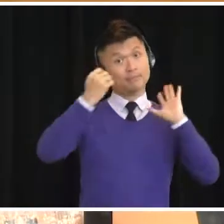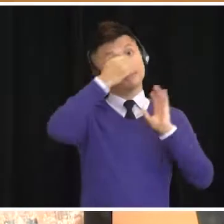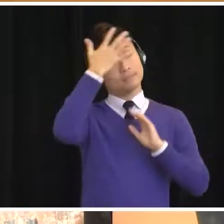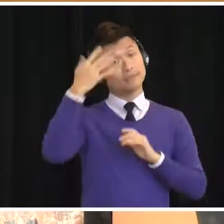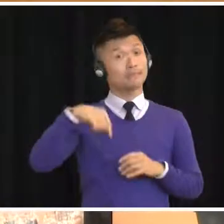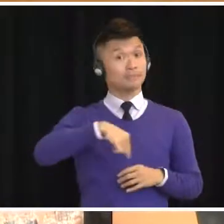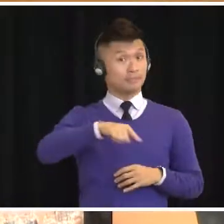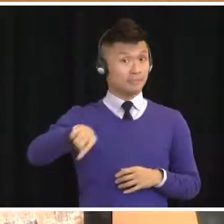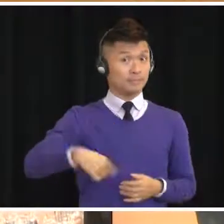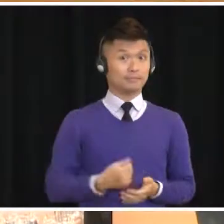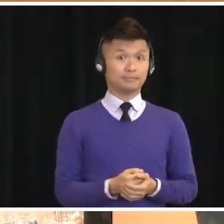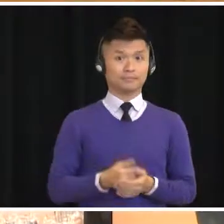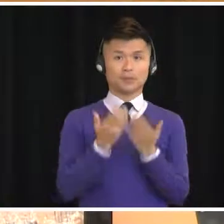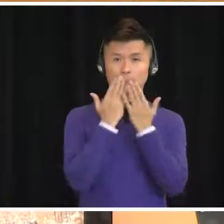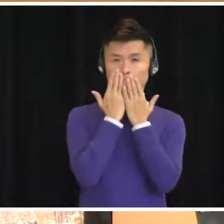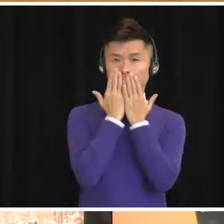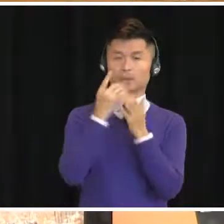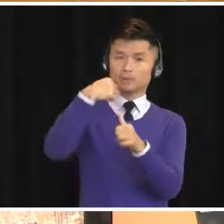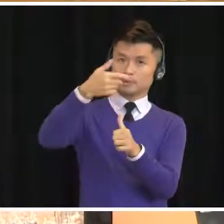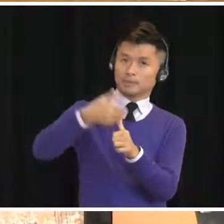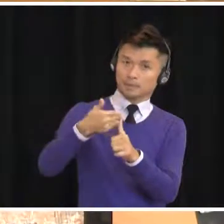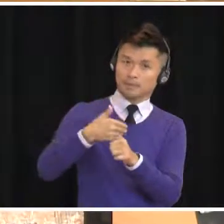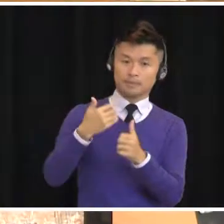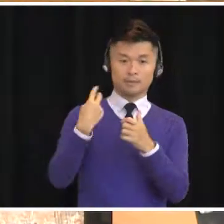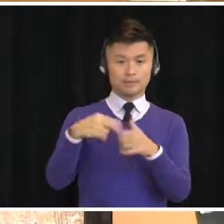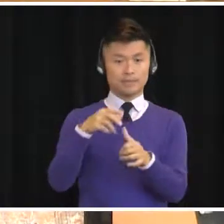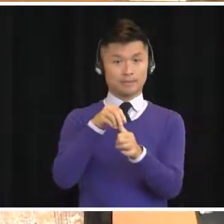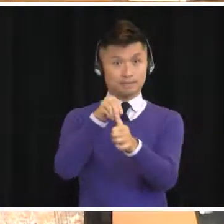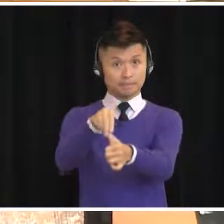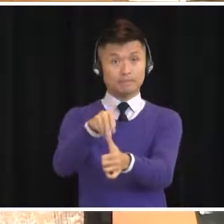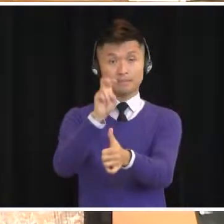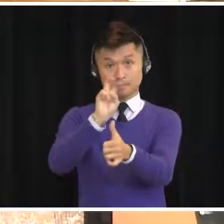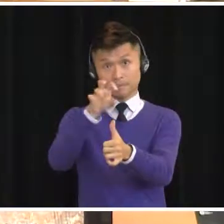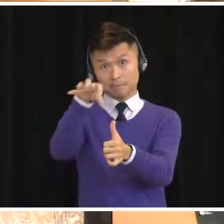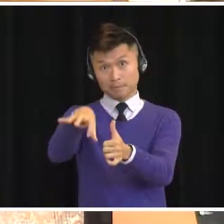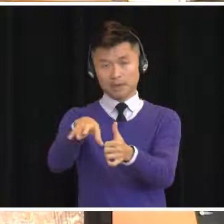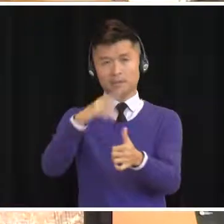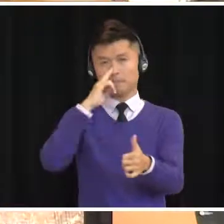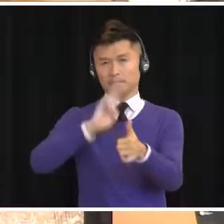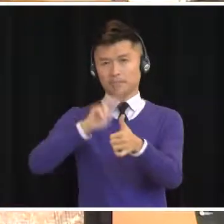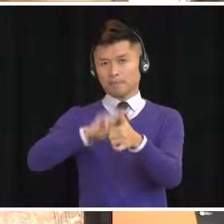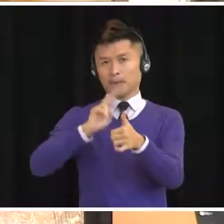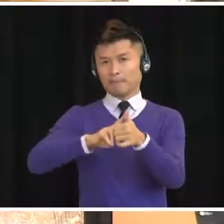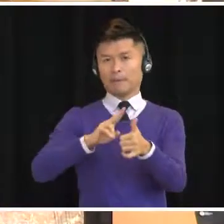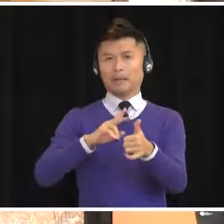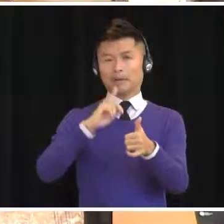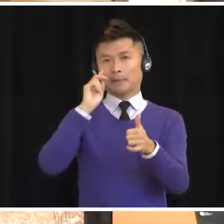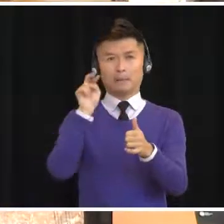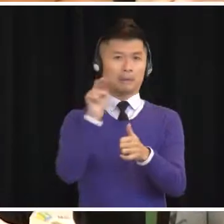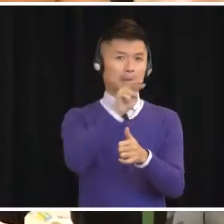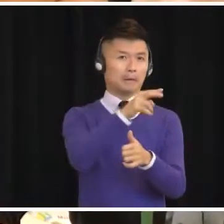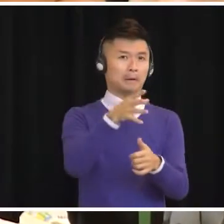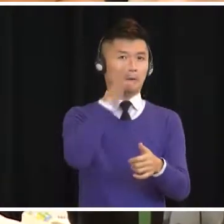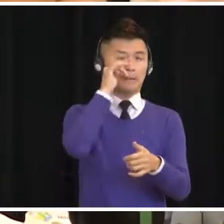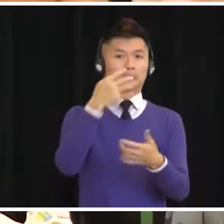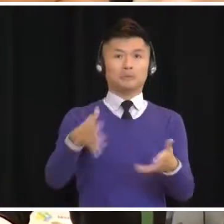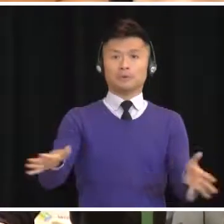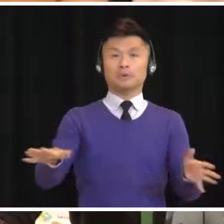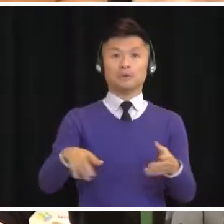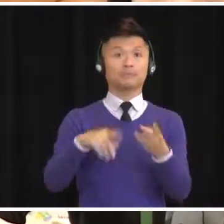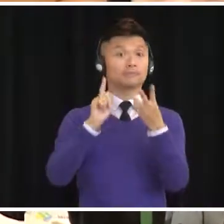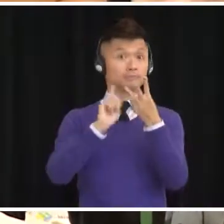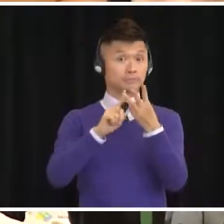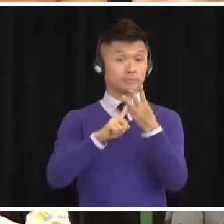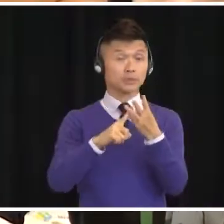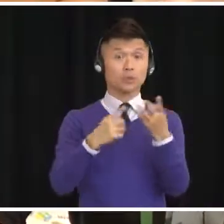with disabilities in terms of their right to education, whether or not they are abused at